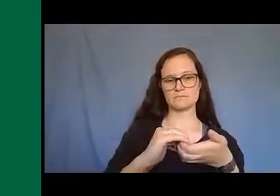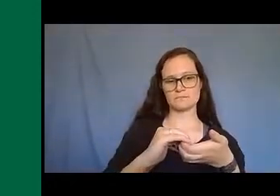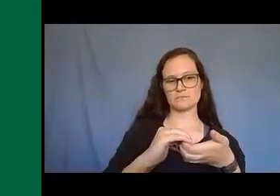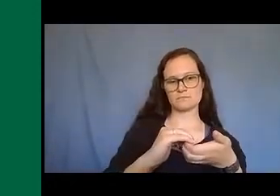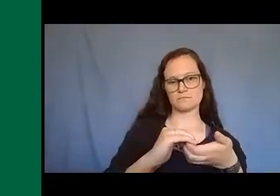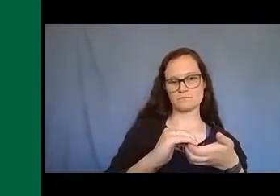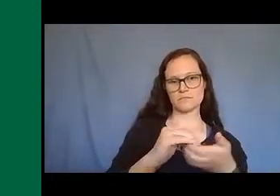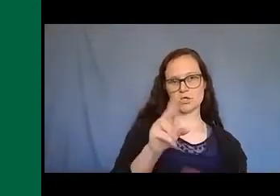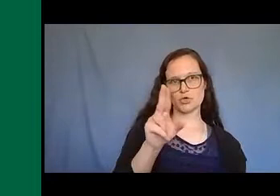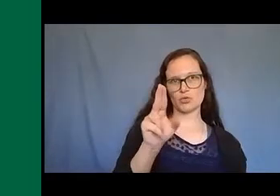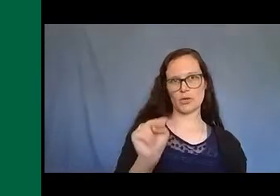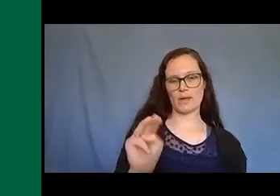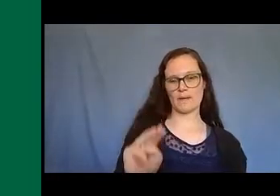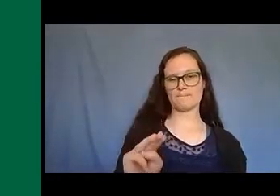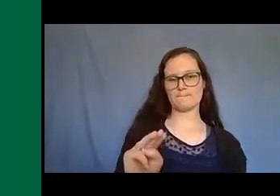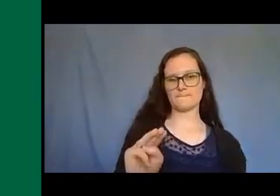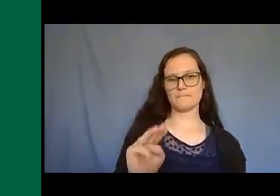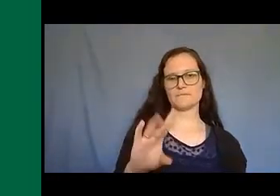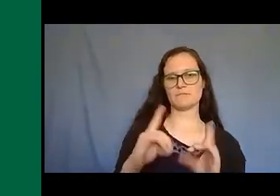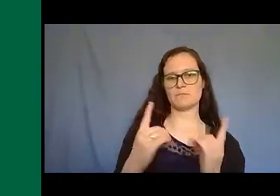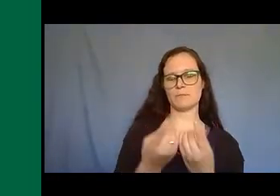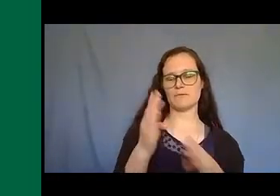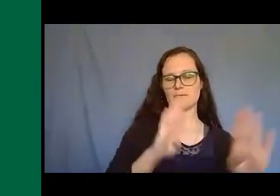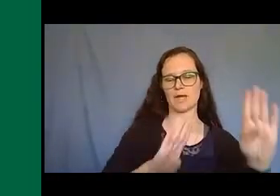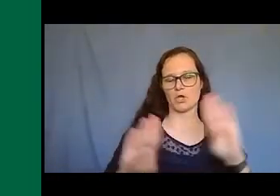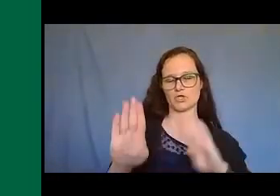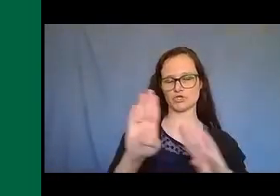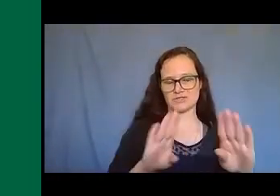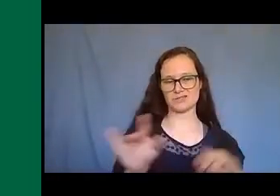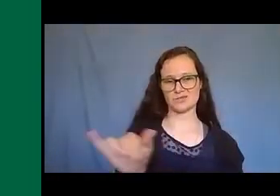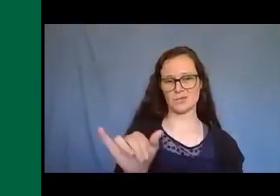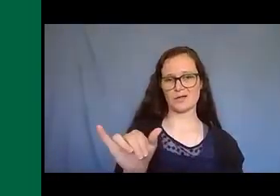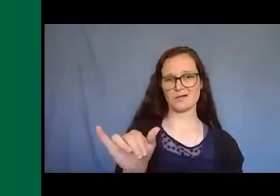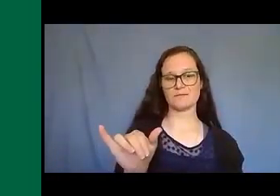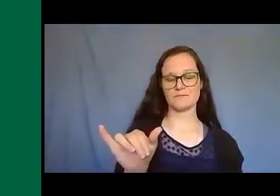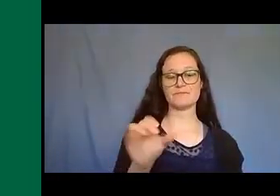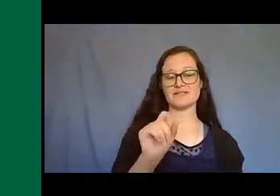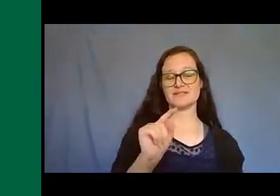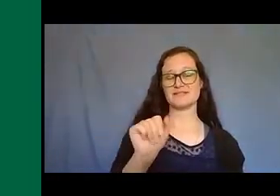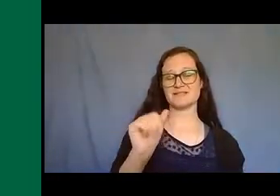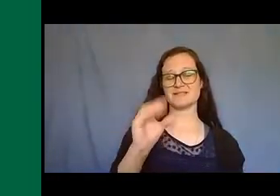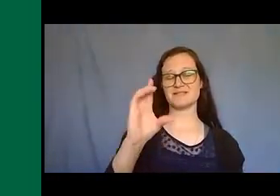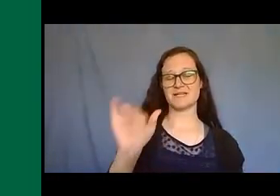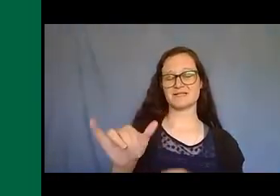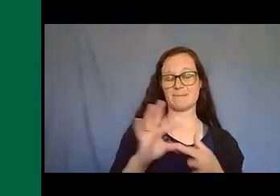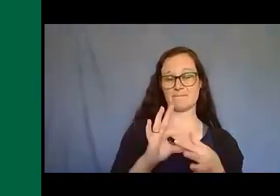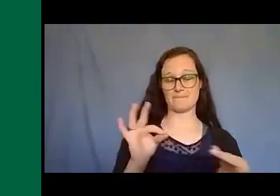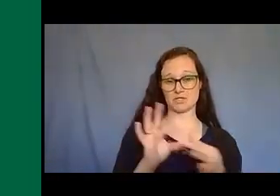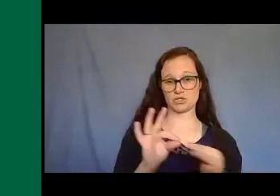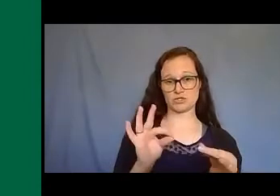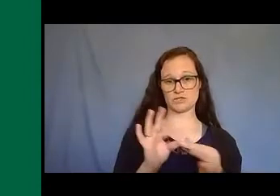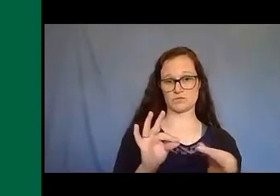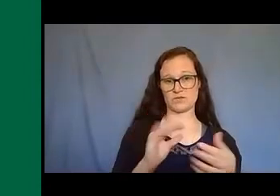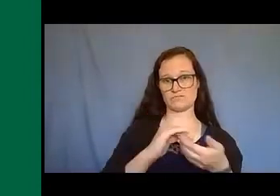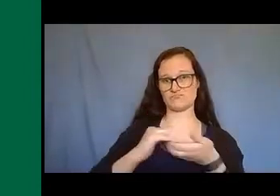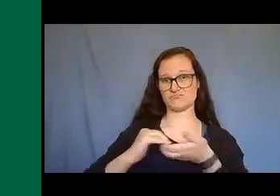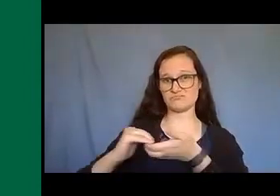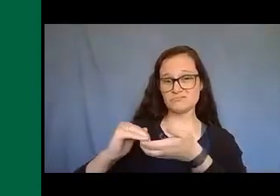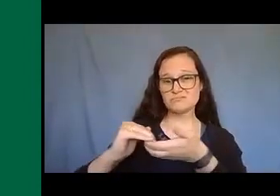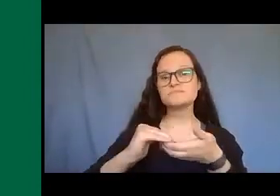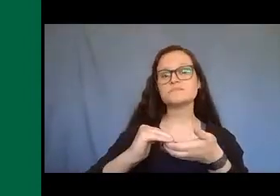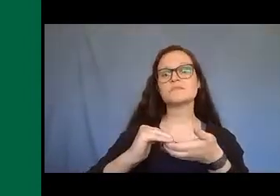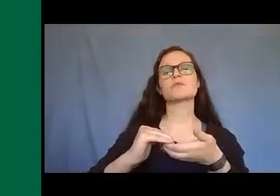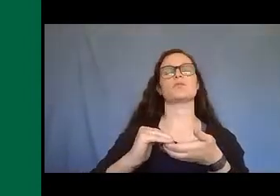the UNM Department of Biology. Like Stacy mentioned, we have collaborated with the Bureau